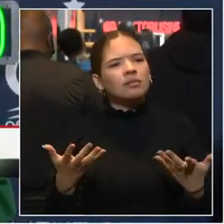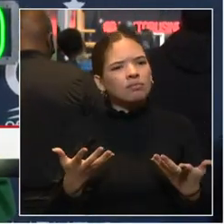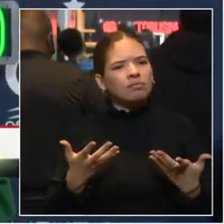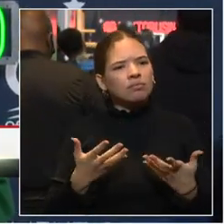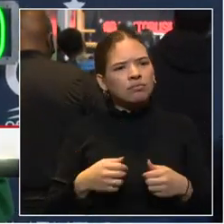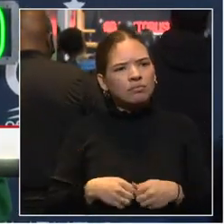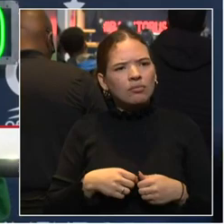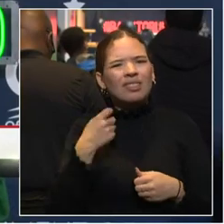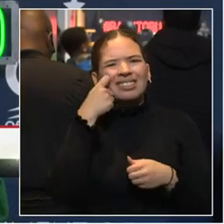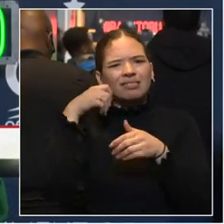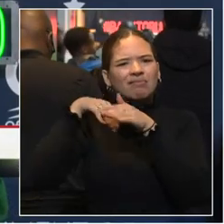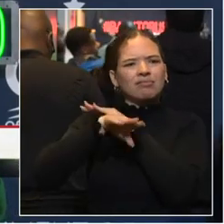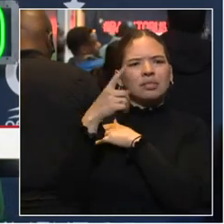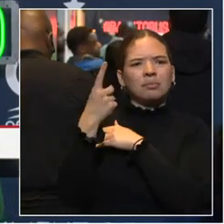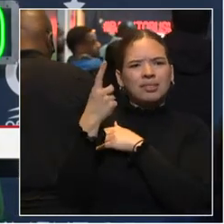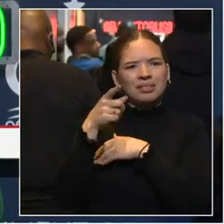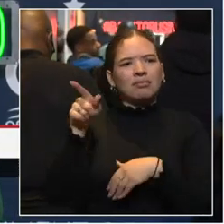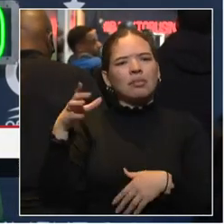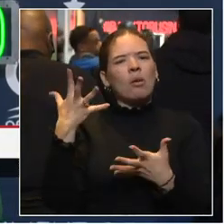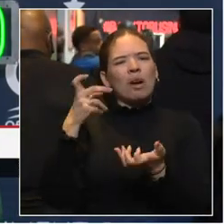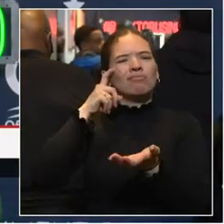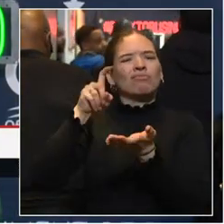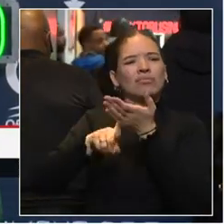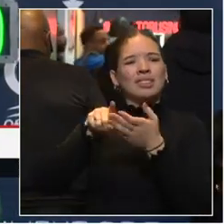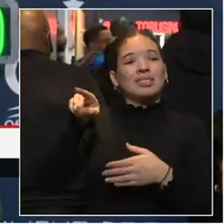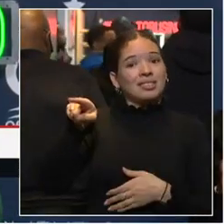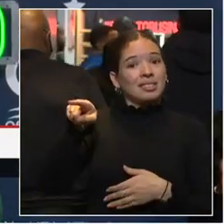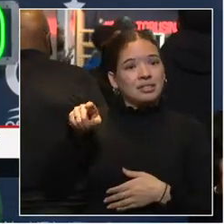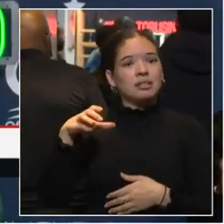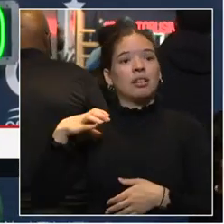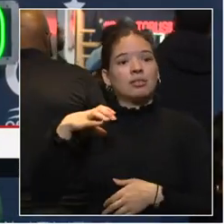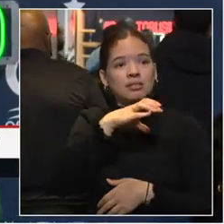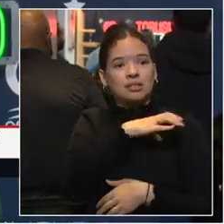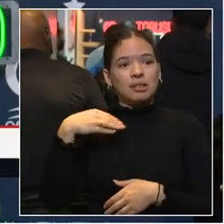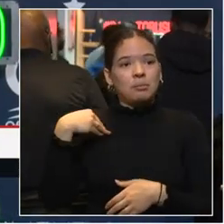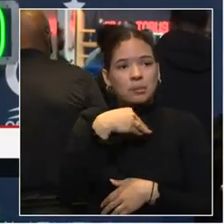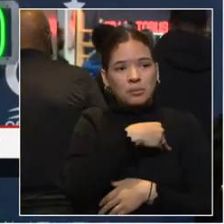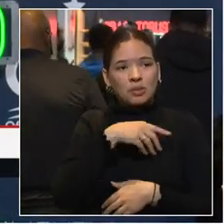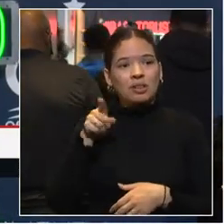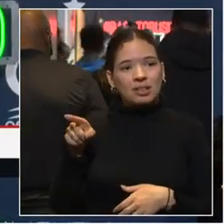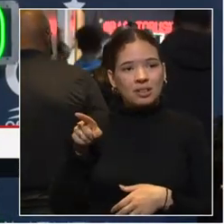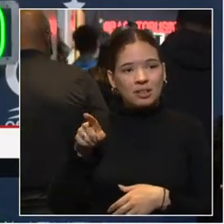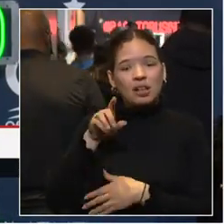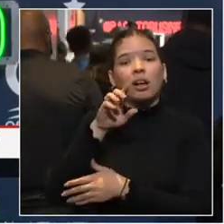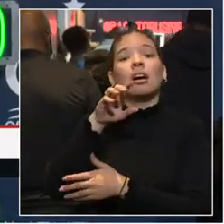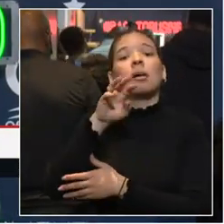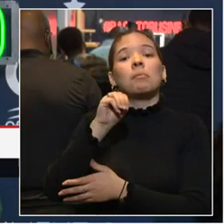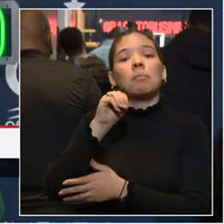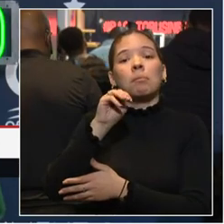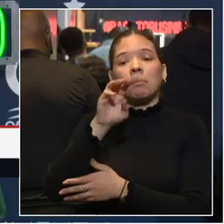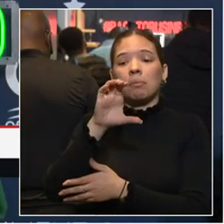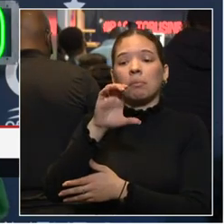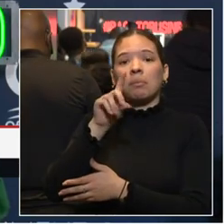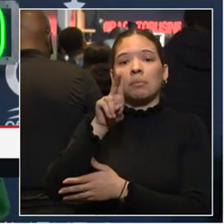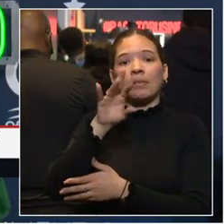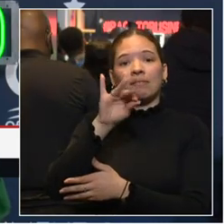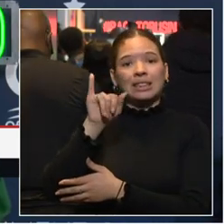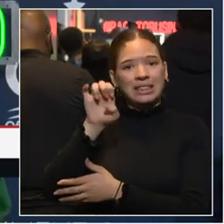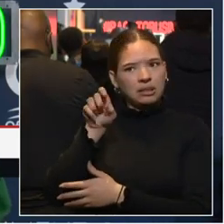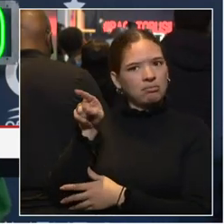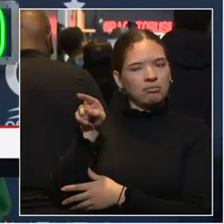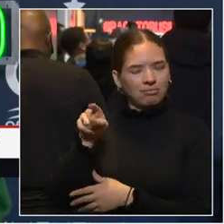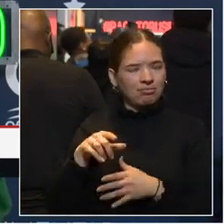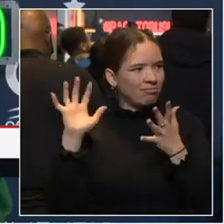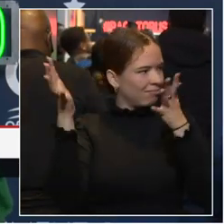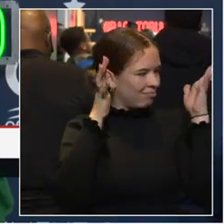Councilmember Kenyon McDuffie, who is an MBYLI program alumni. So